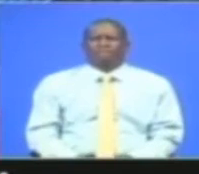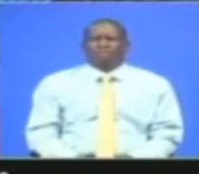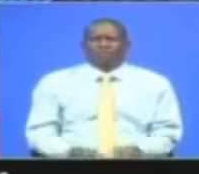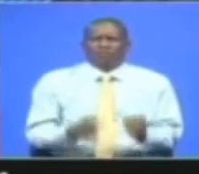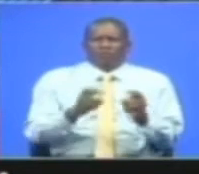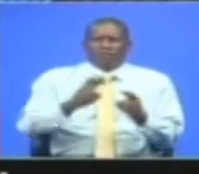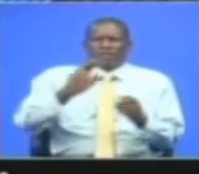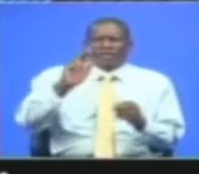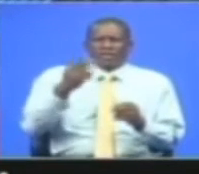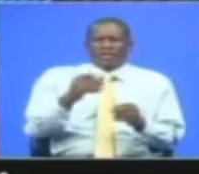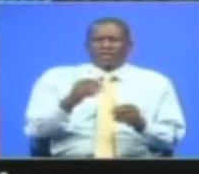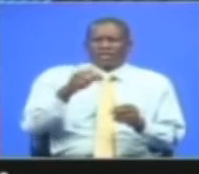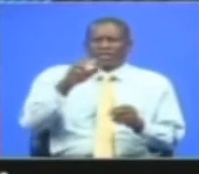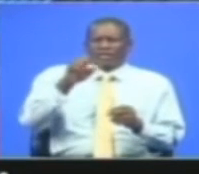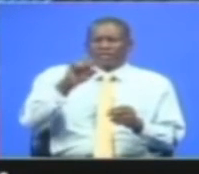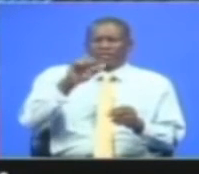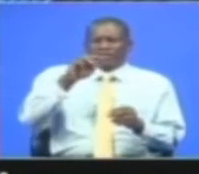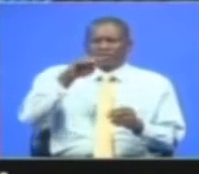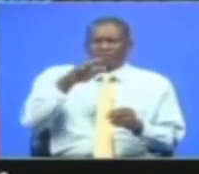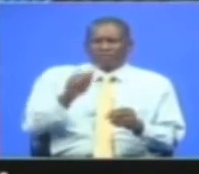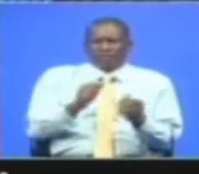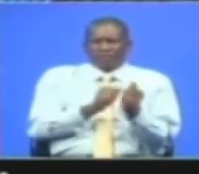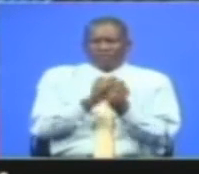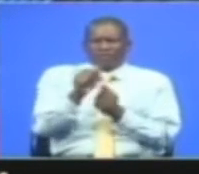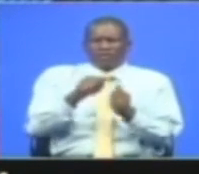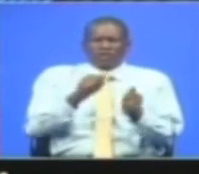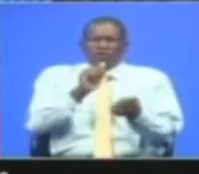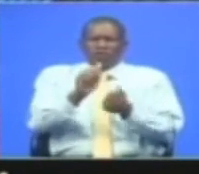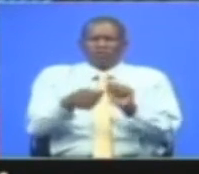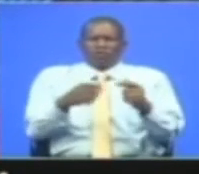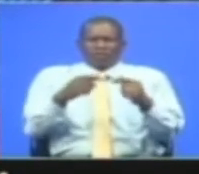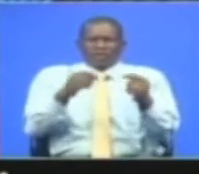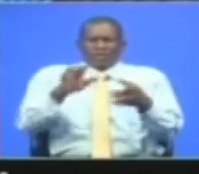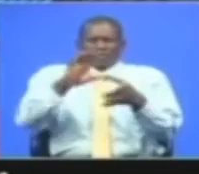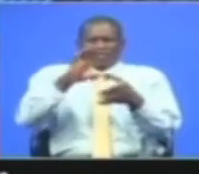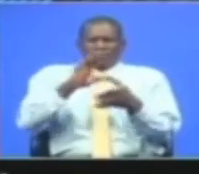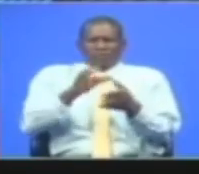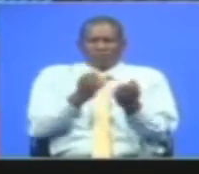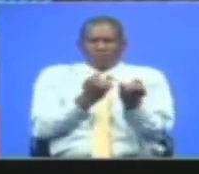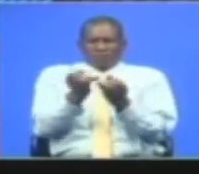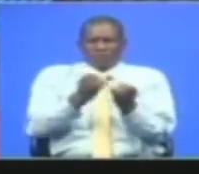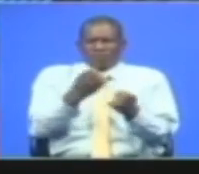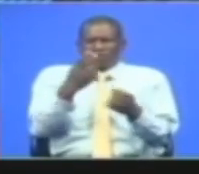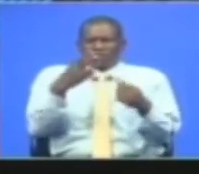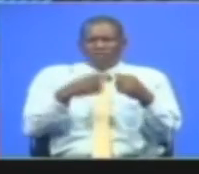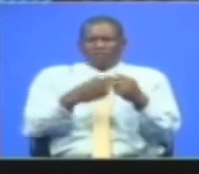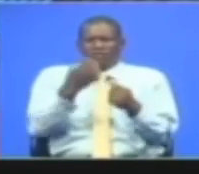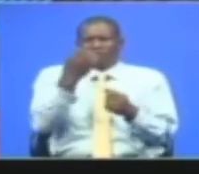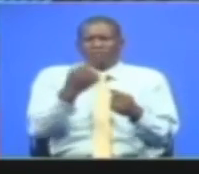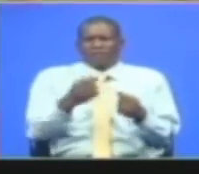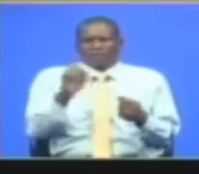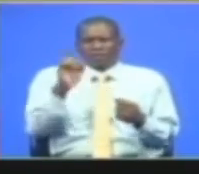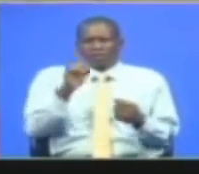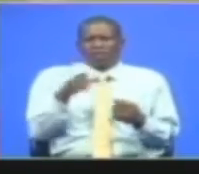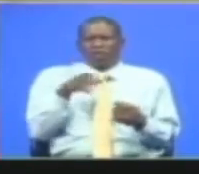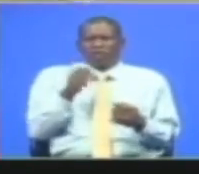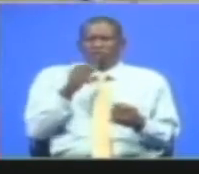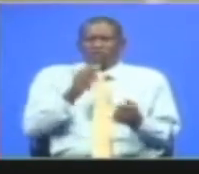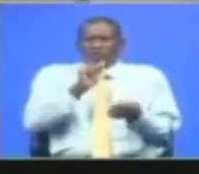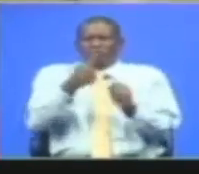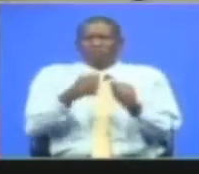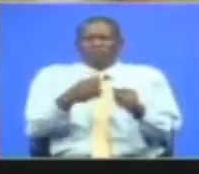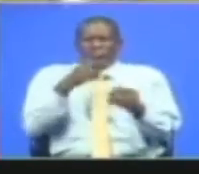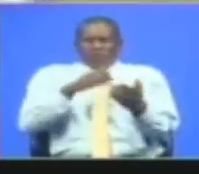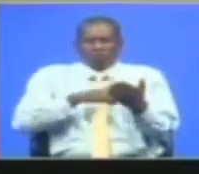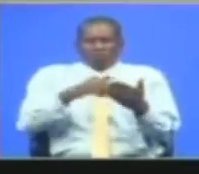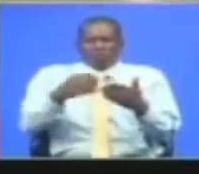Although Kenya Simba 15s will play a test match against Germany on Saturday 27th May in Nairobi. The match will be played 2 weeks before their Elgon Cup first